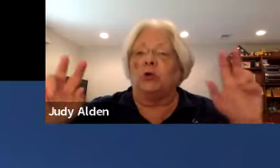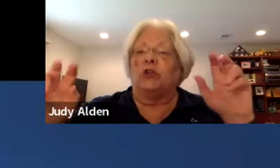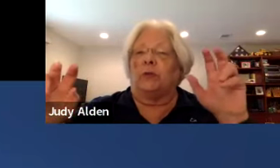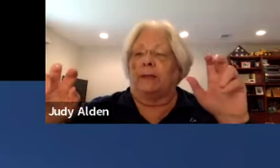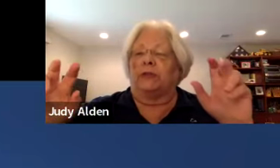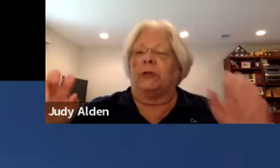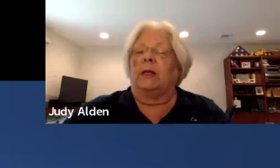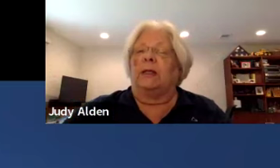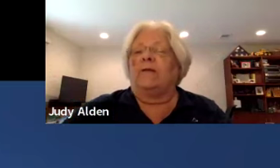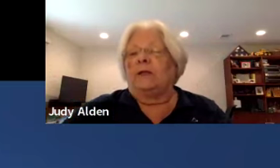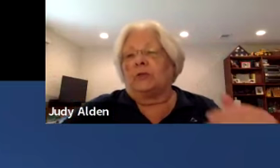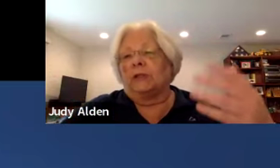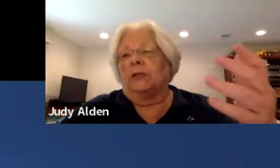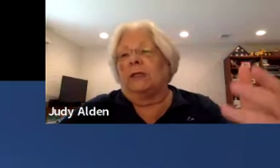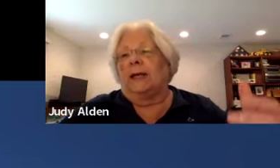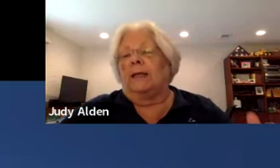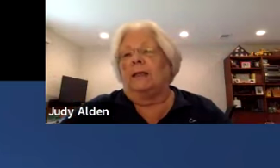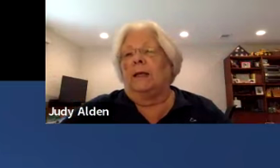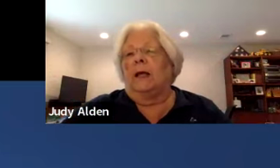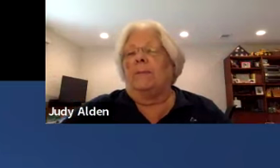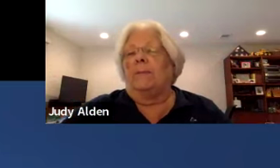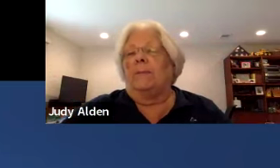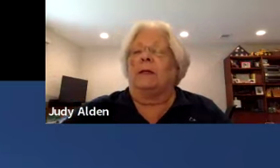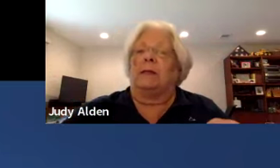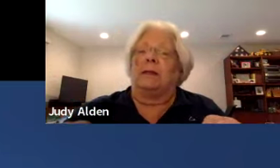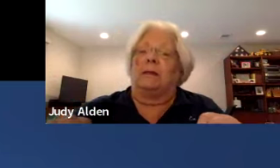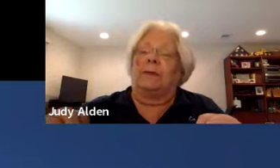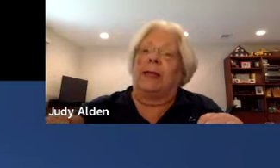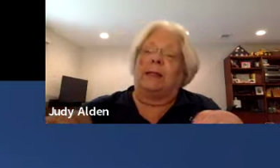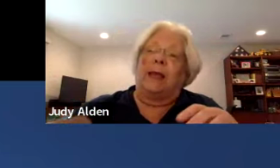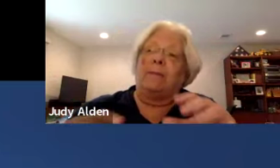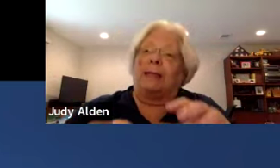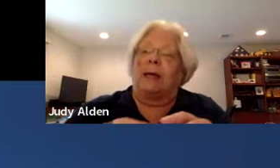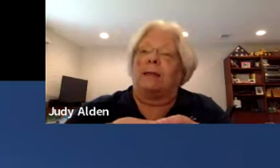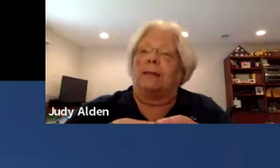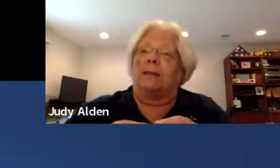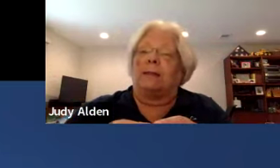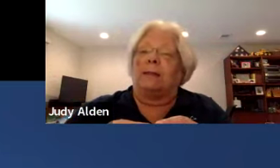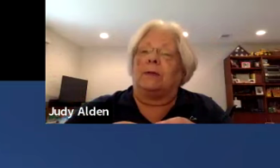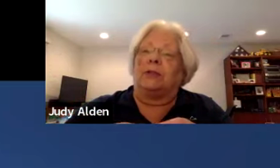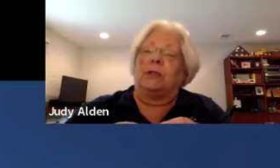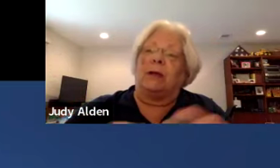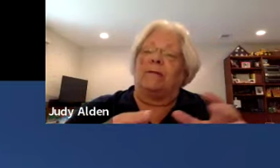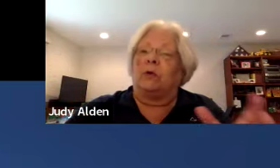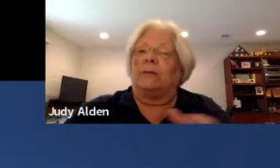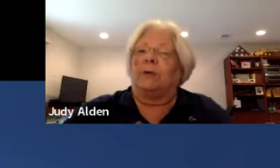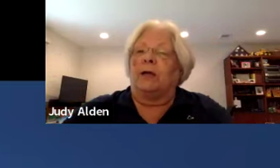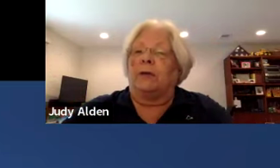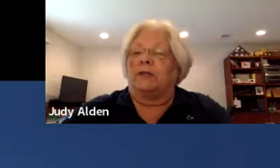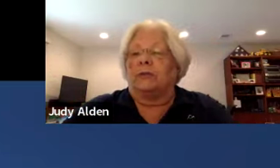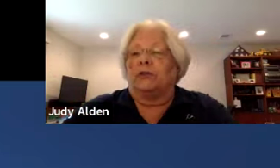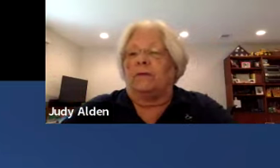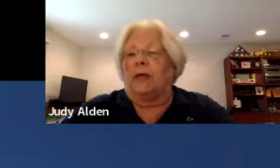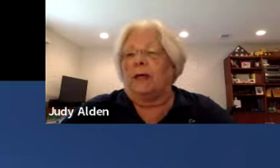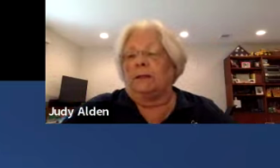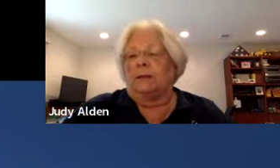the go-to is, given, as Russ indicated, apparently the ADA mandate, you know, is still kind of a work in